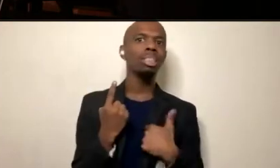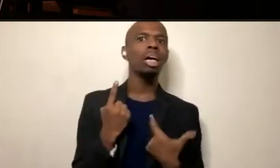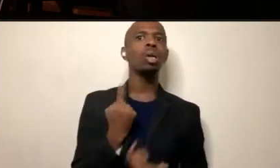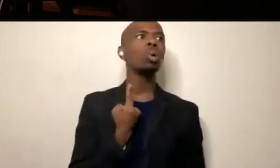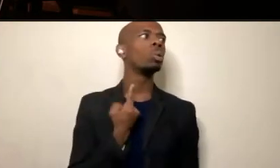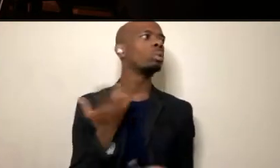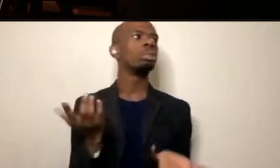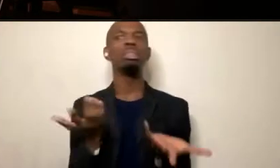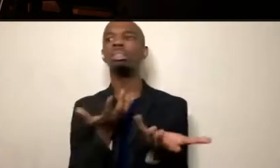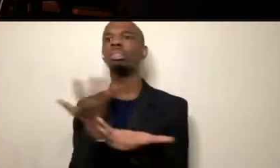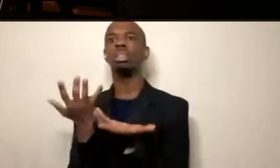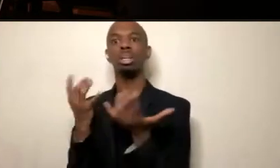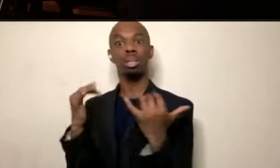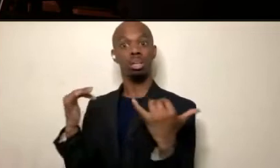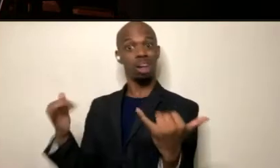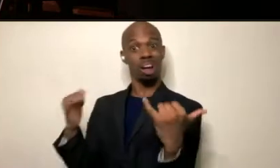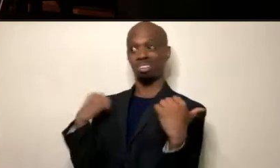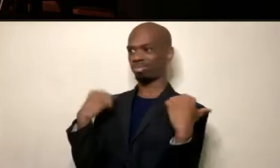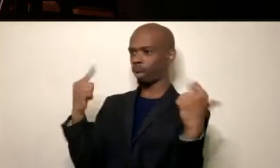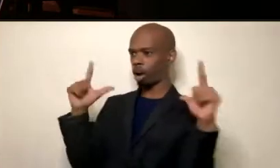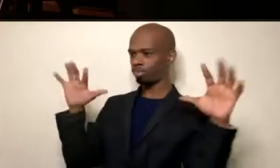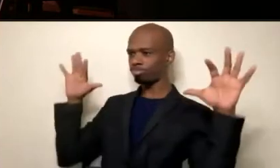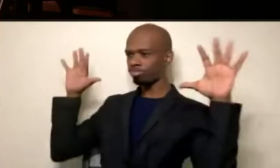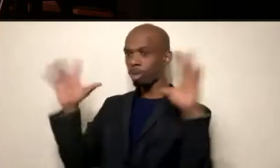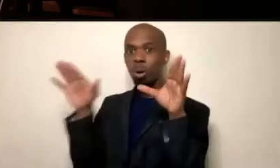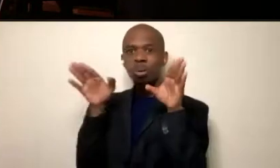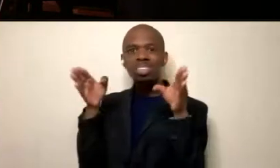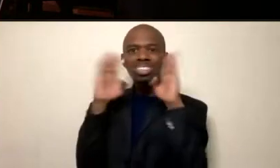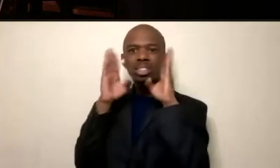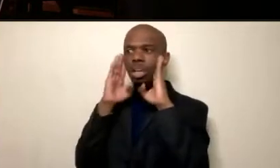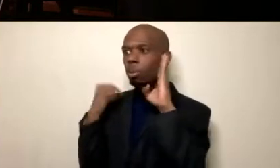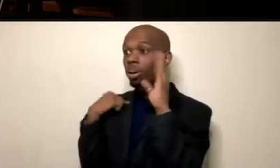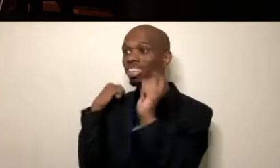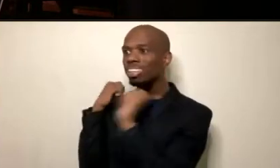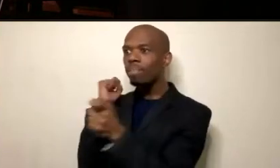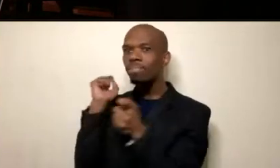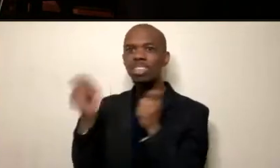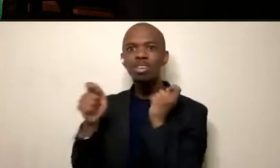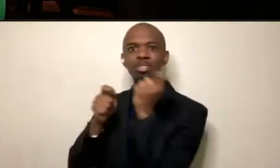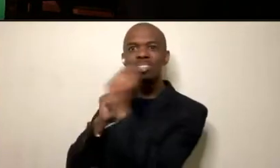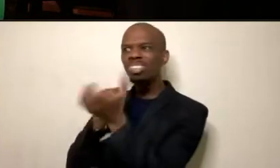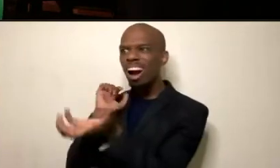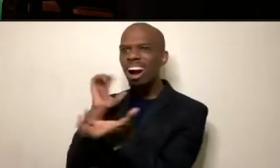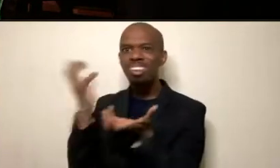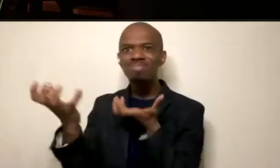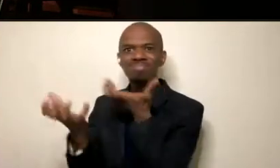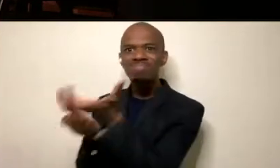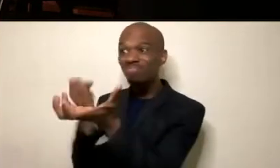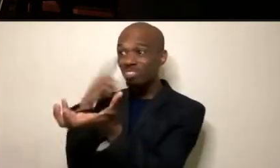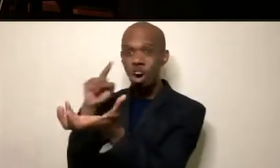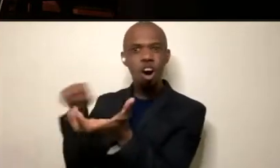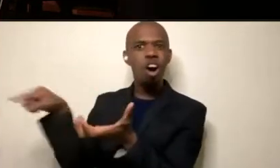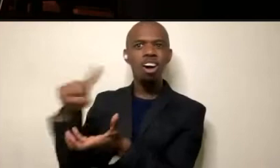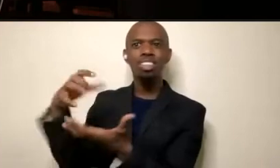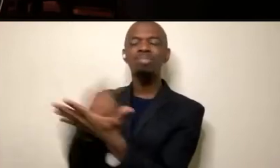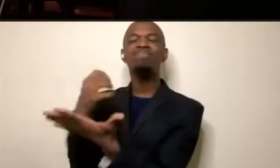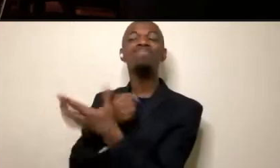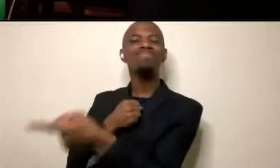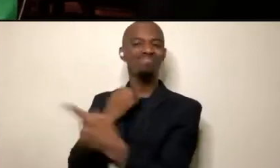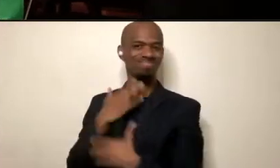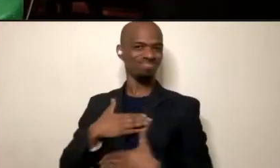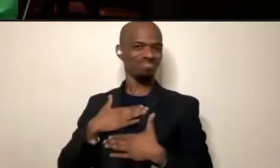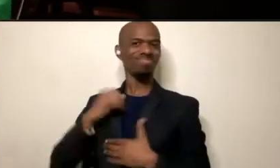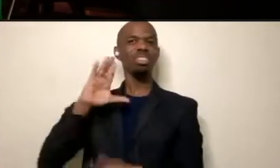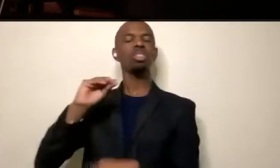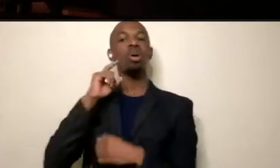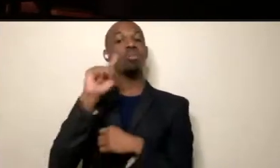healed. I mean, I've been heard in theater. You know, I make a body of autobiographical work, and it's rooted in the fact that I